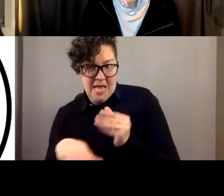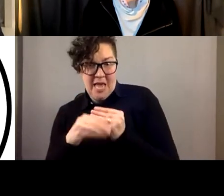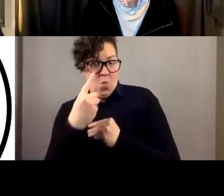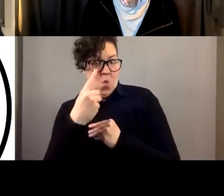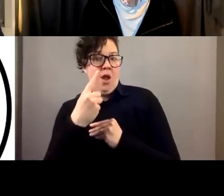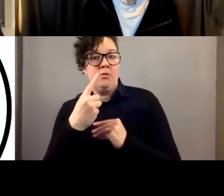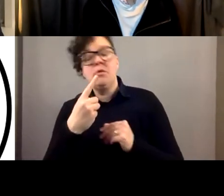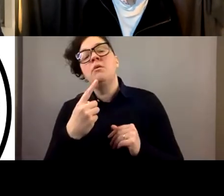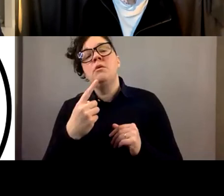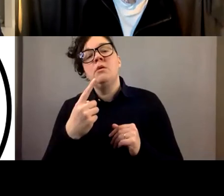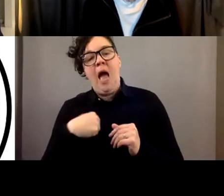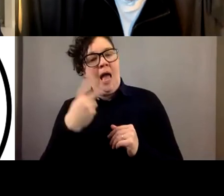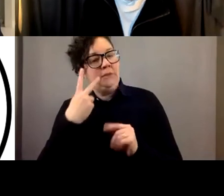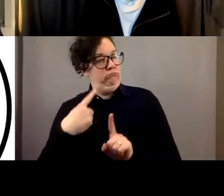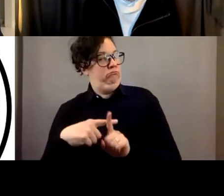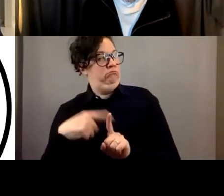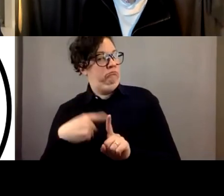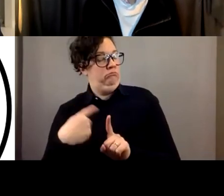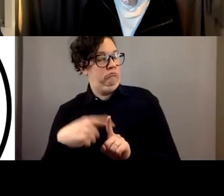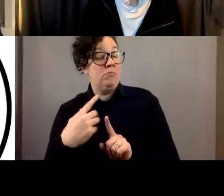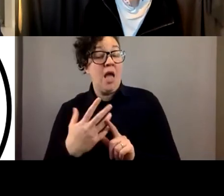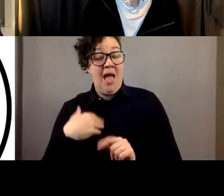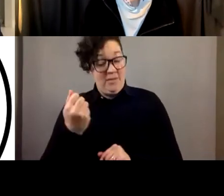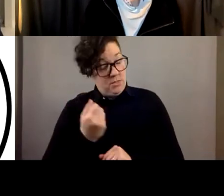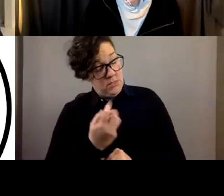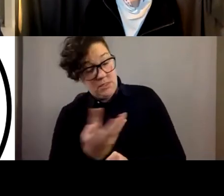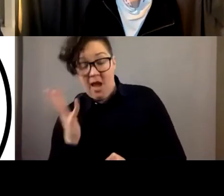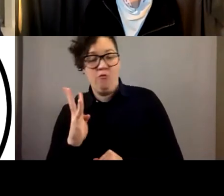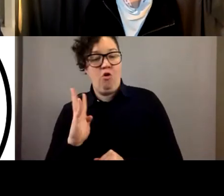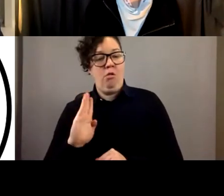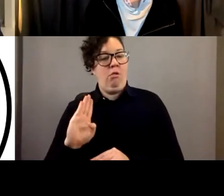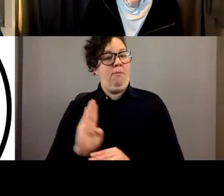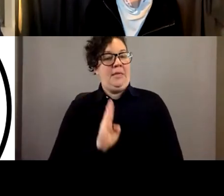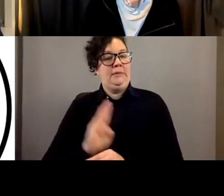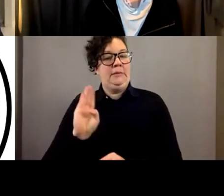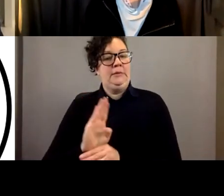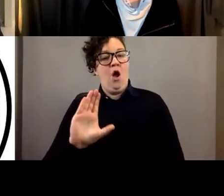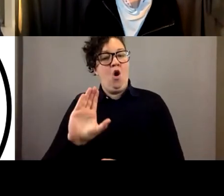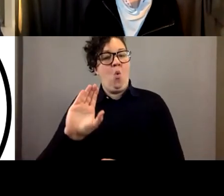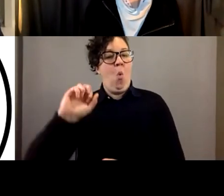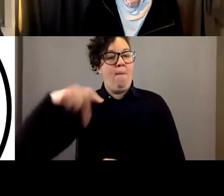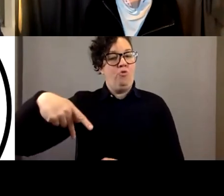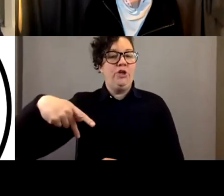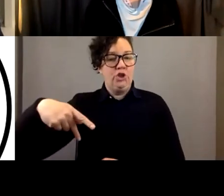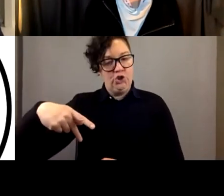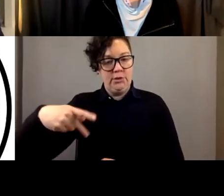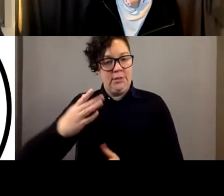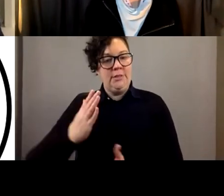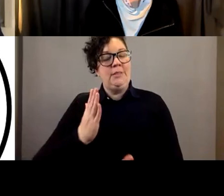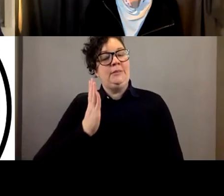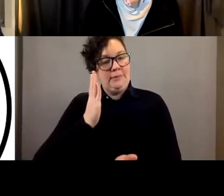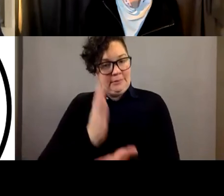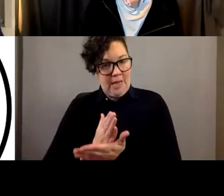that dozens of corporations have now stopped directing their